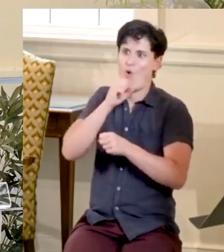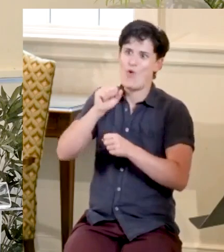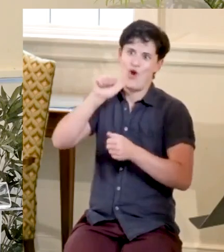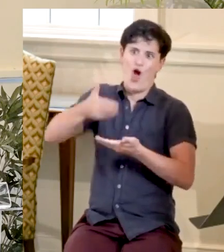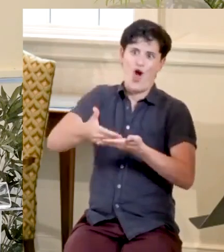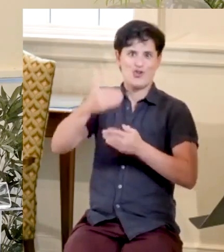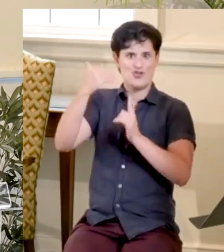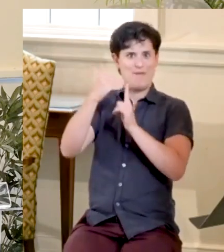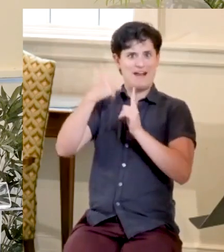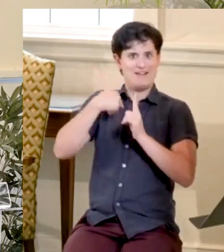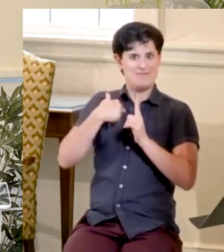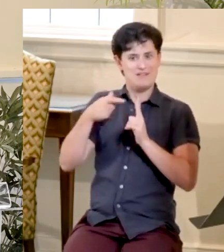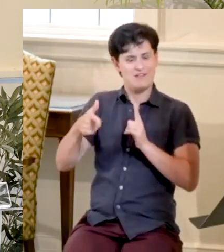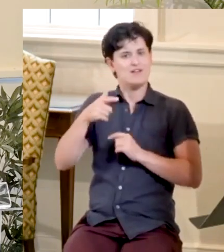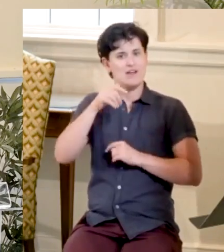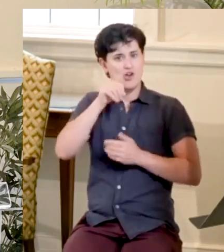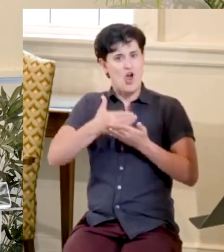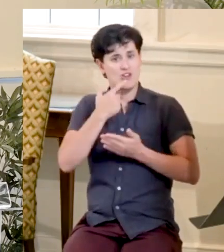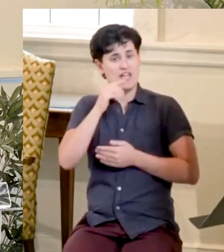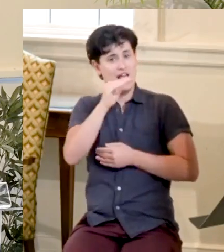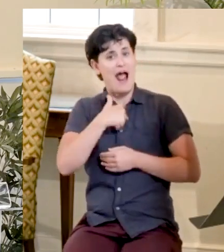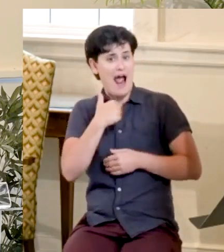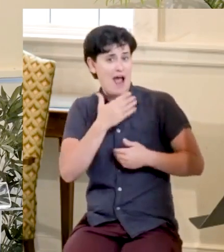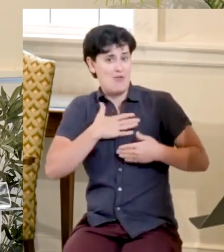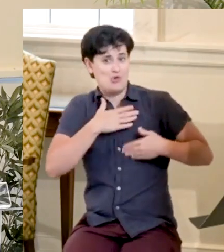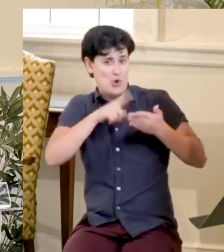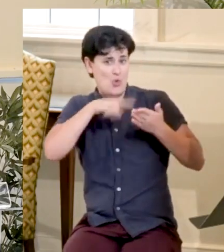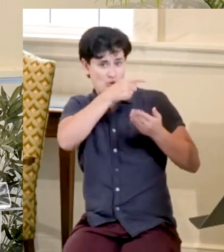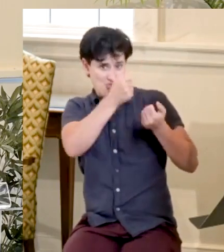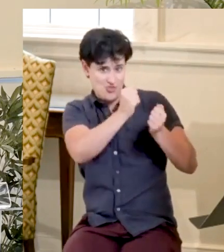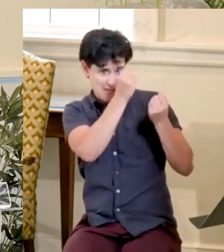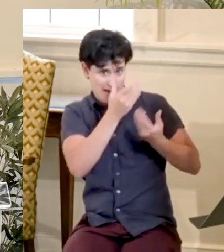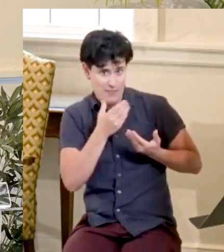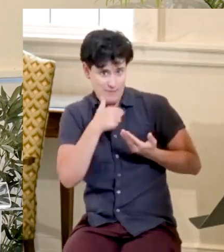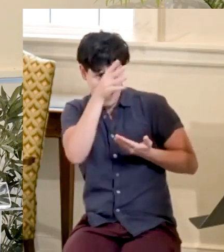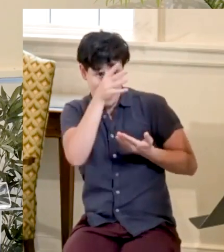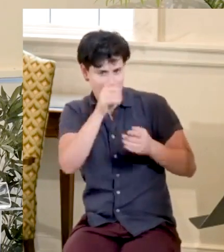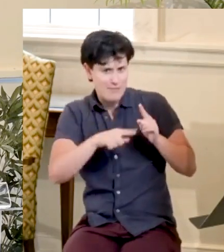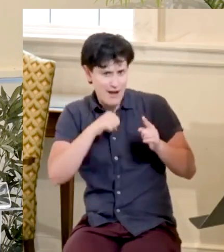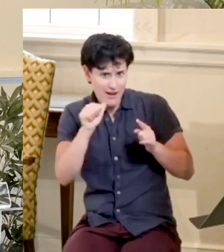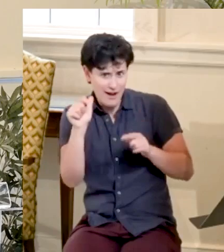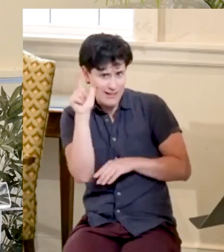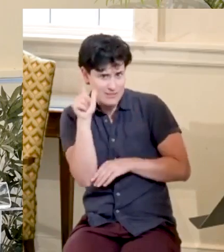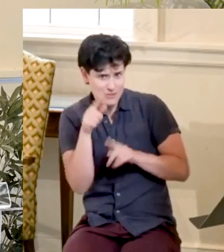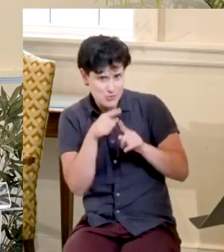I appreciate what you're trying to tell me, Dad, but I'm not listening to you.